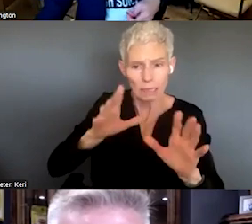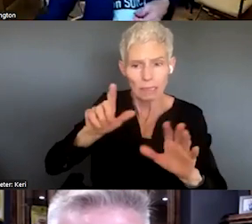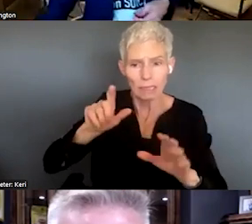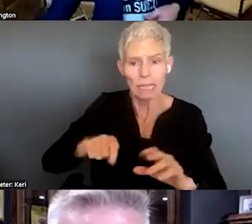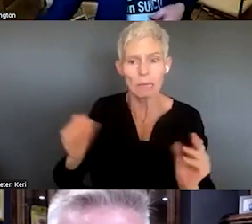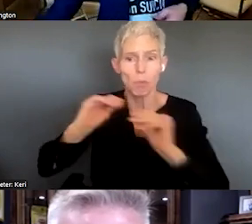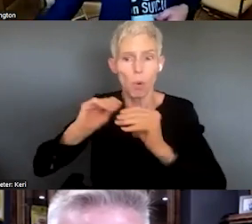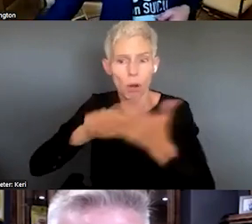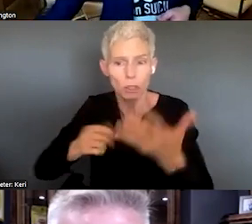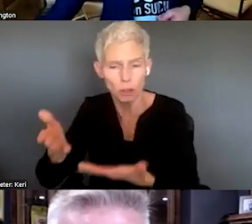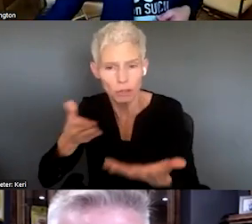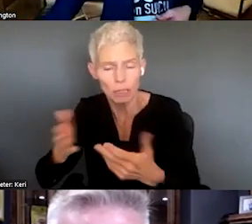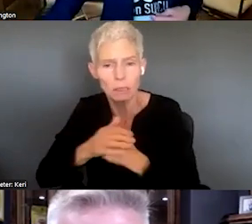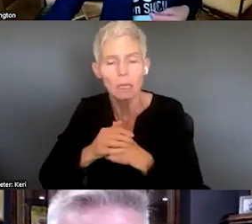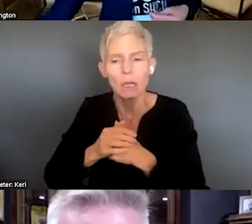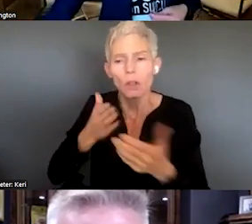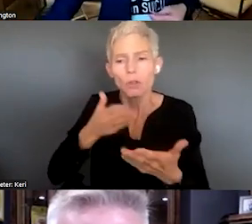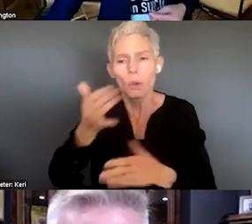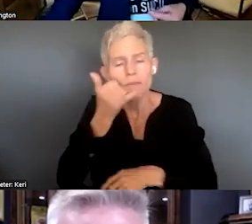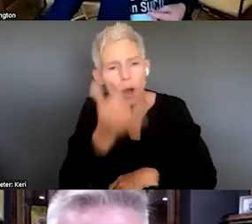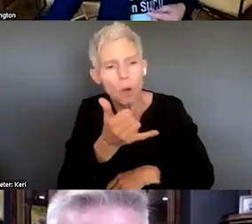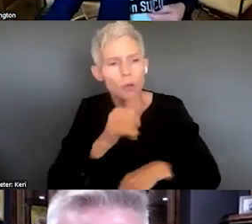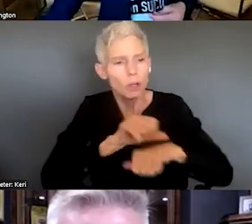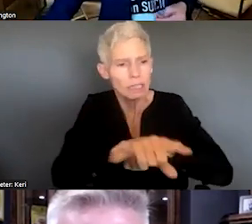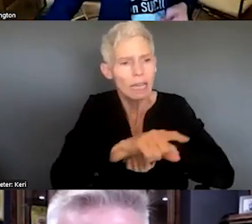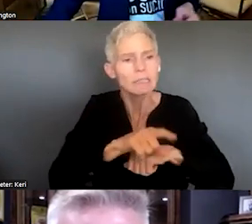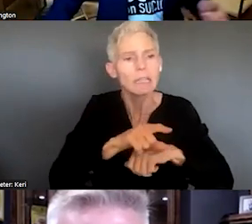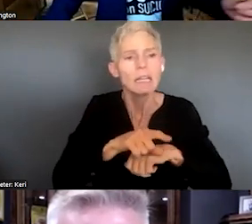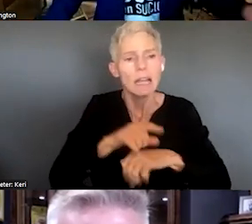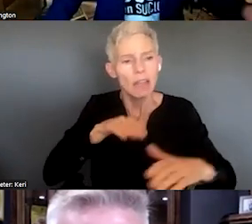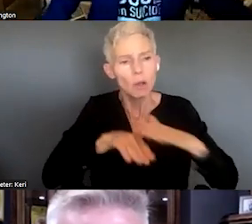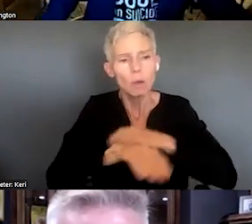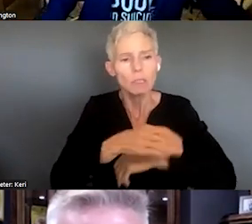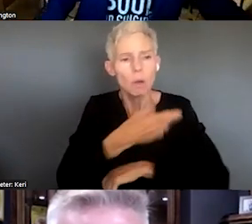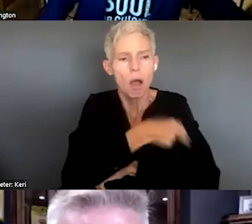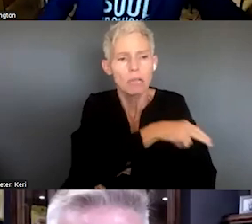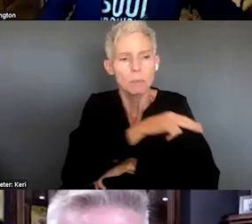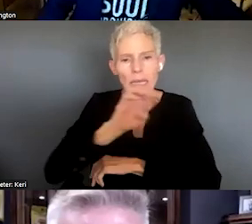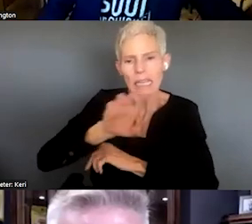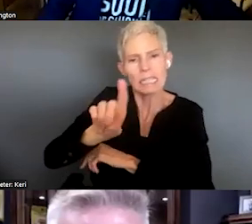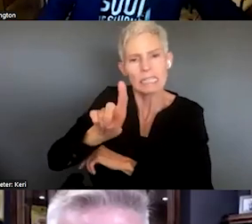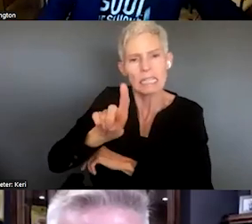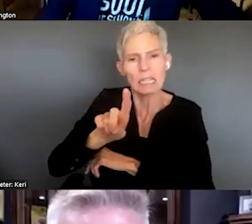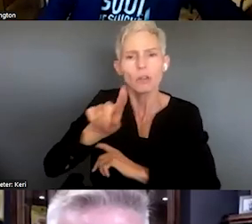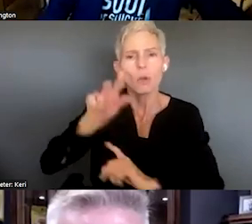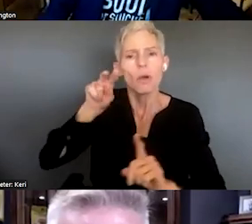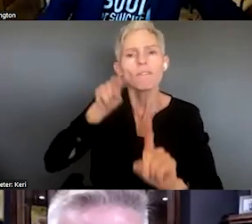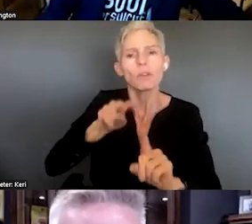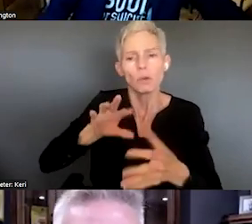or text, they land up being shunted through this hospital ED. Talk a little bit about your view of medical clearance.